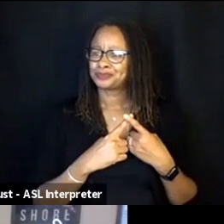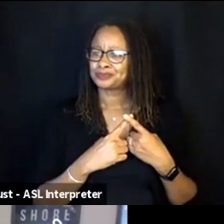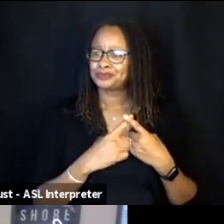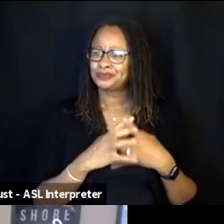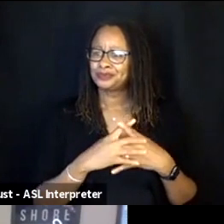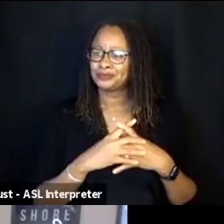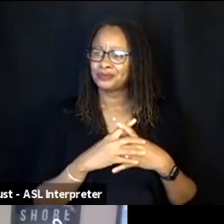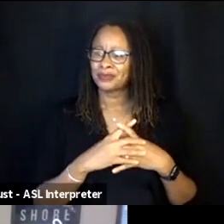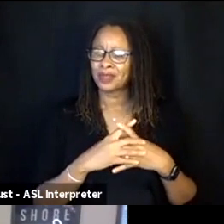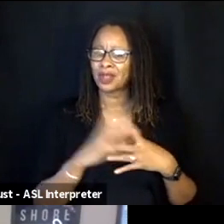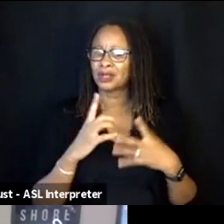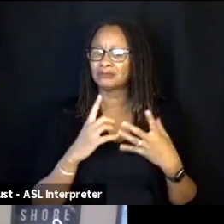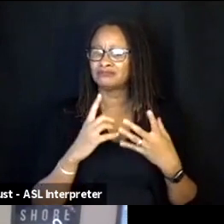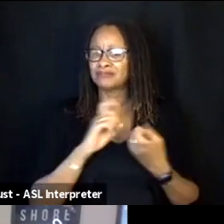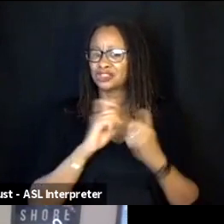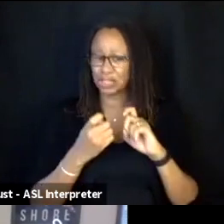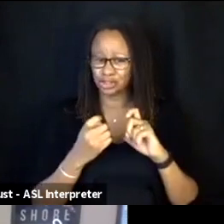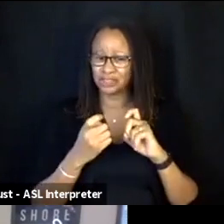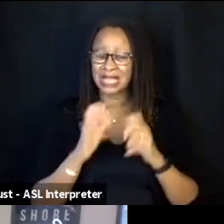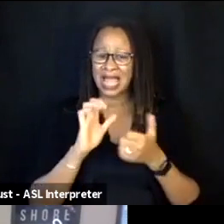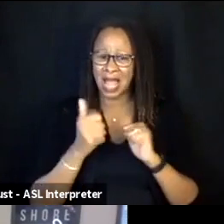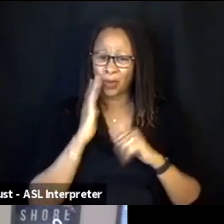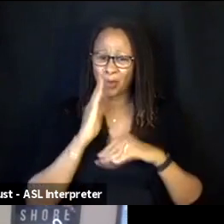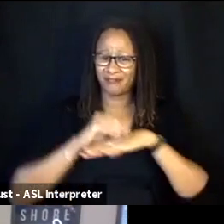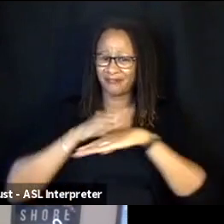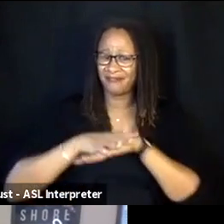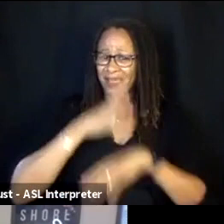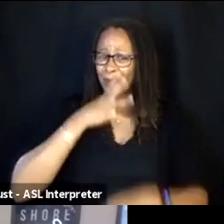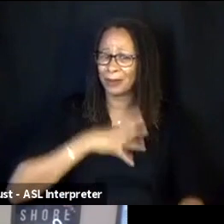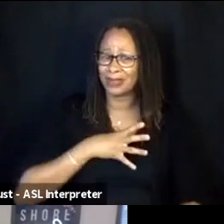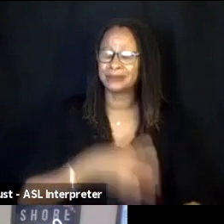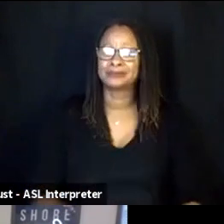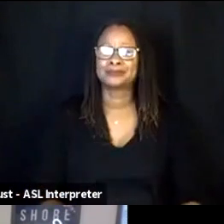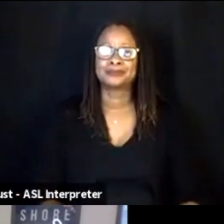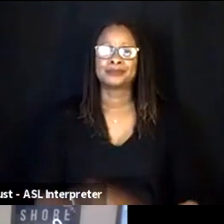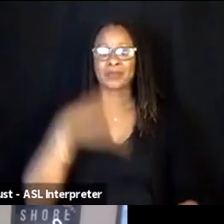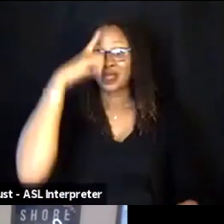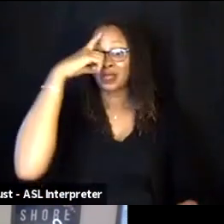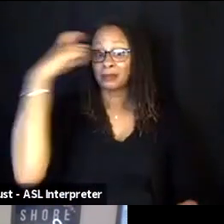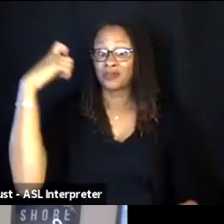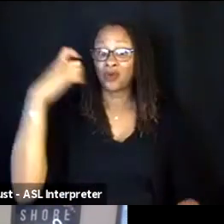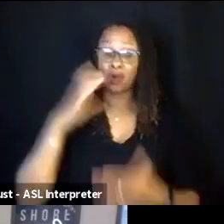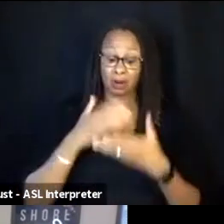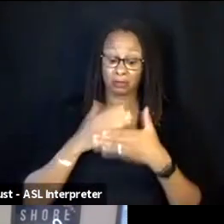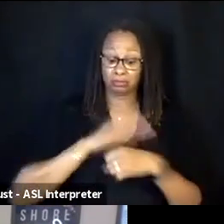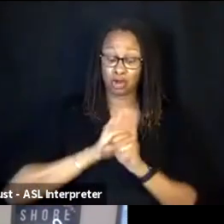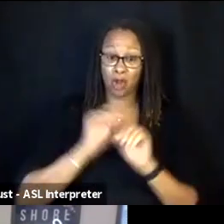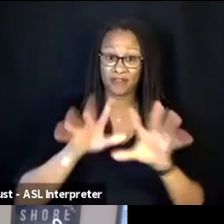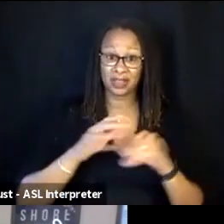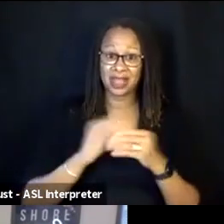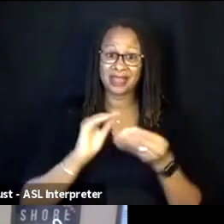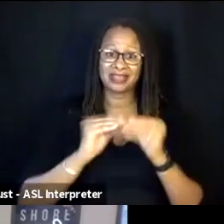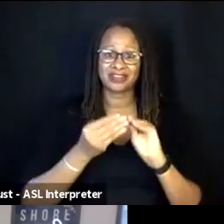what the changes, how that will affect women. You know, before COVID, the numbers